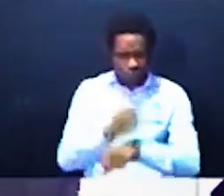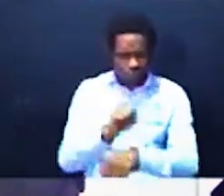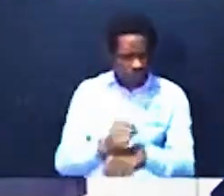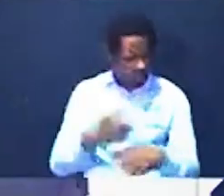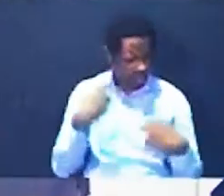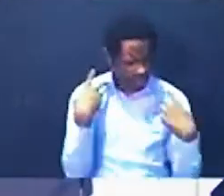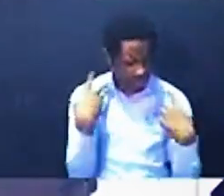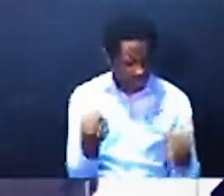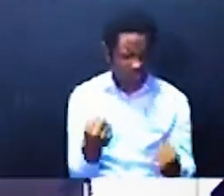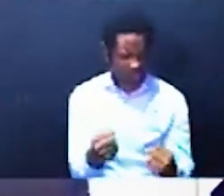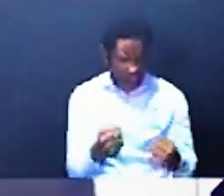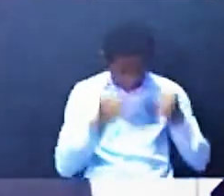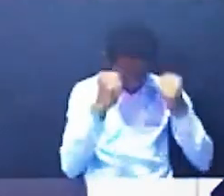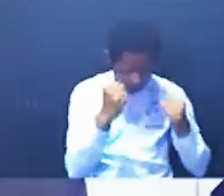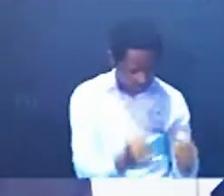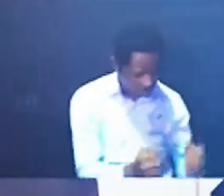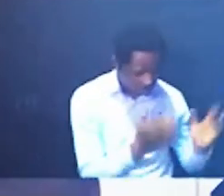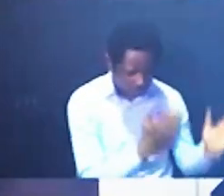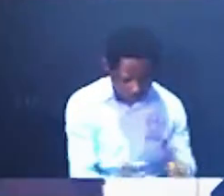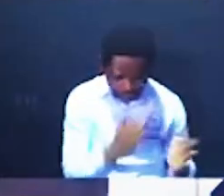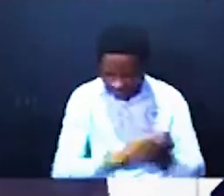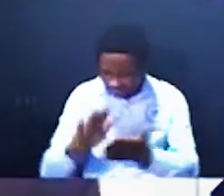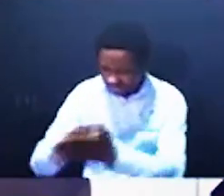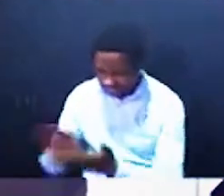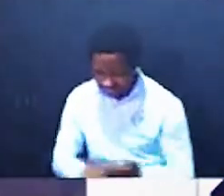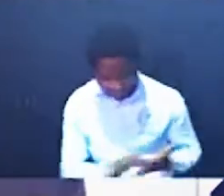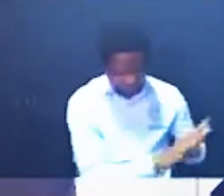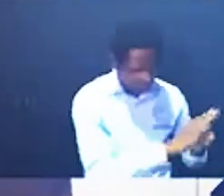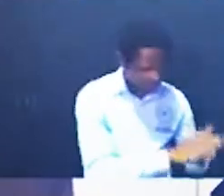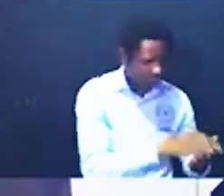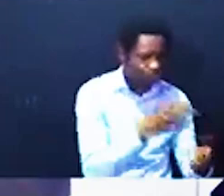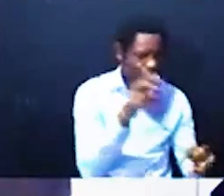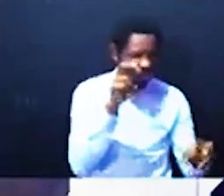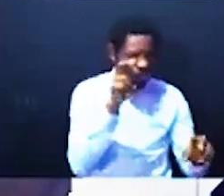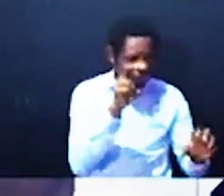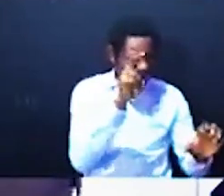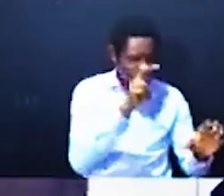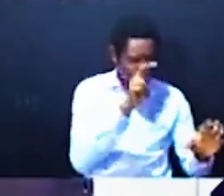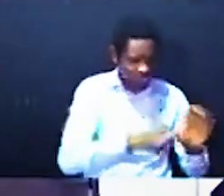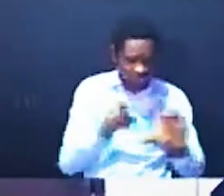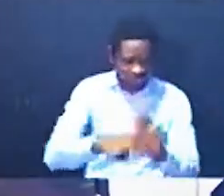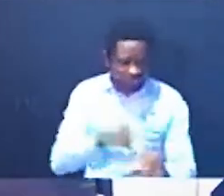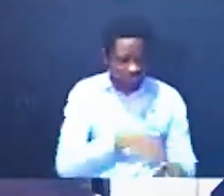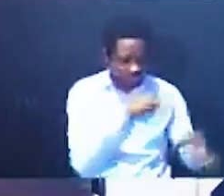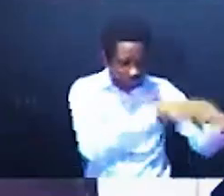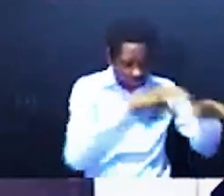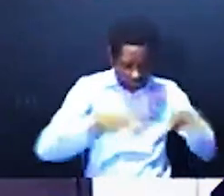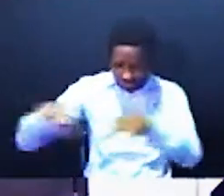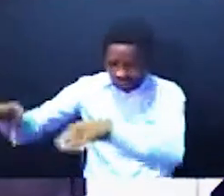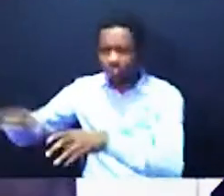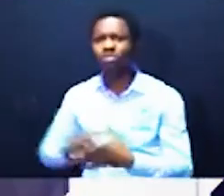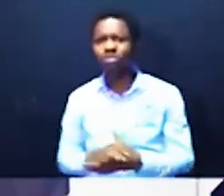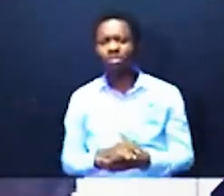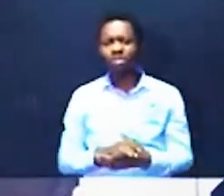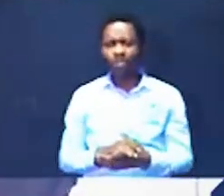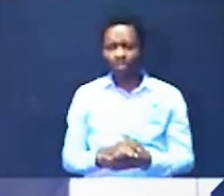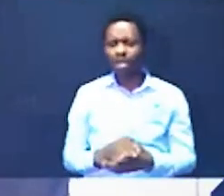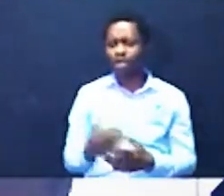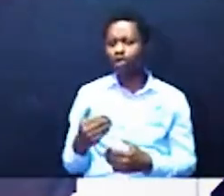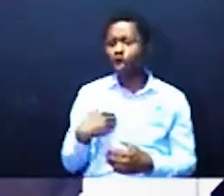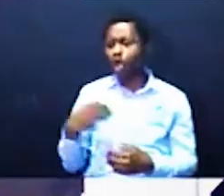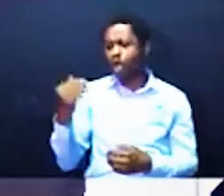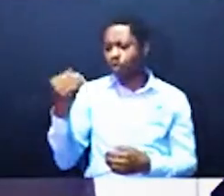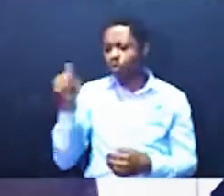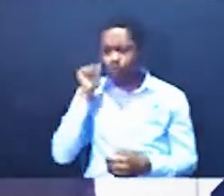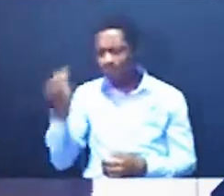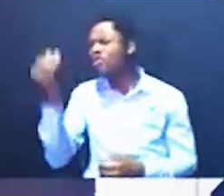place, arranging the chair. Timi ko im ko to abaye ya osiesie ho nom tutu no makama kama kama. She was doing very well and I knew her. Na oya